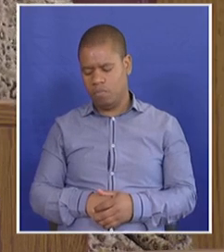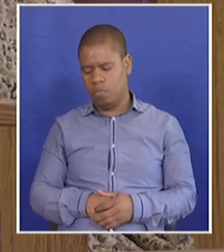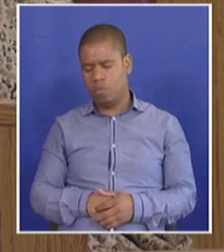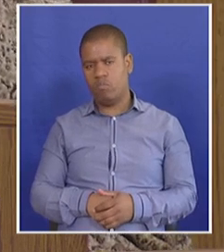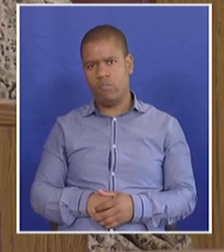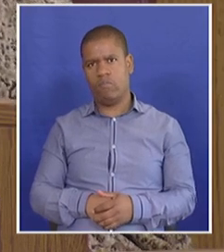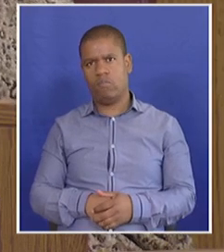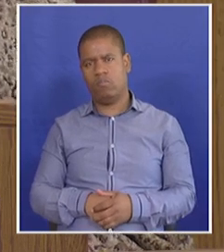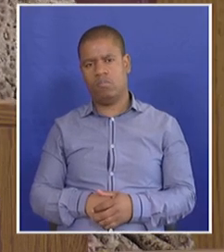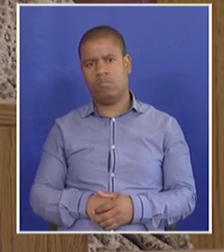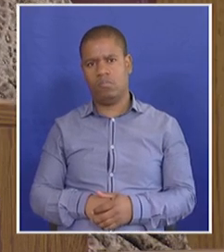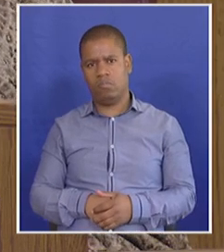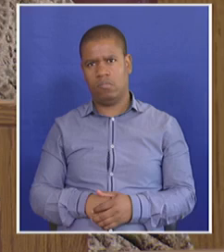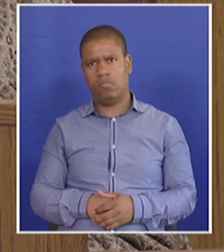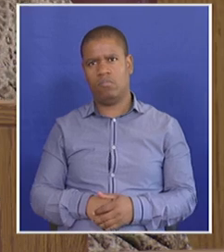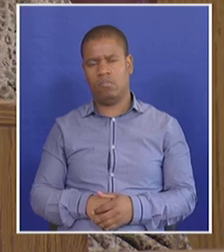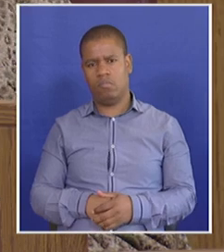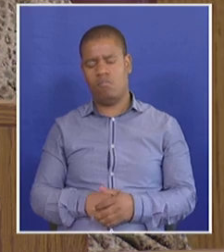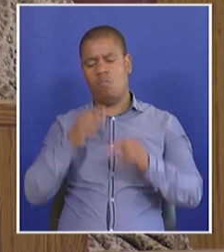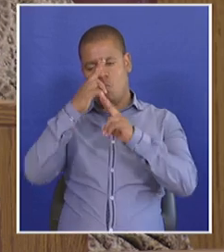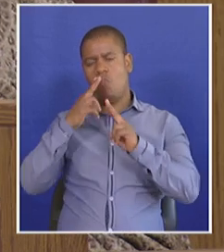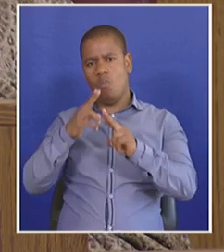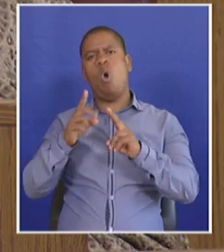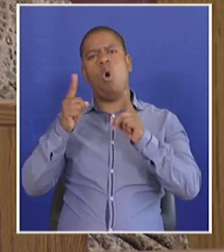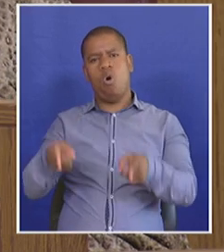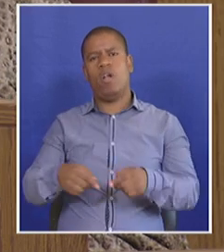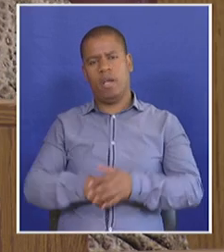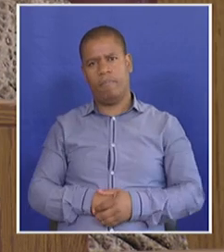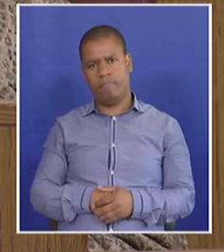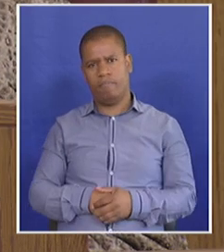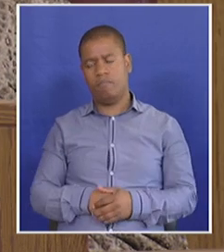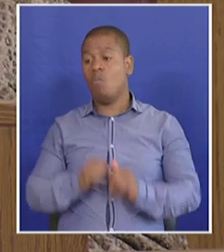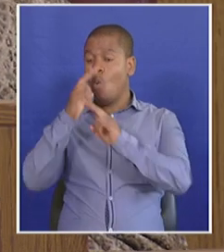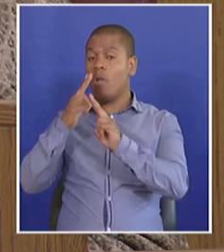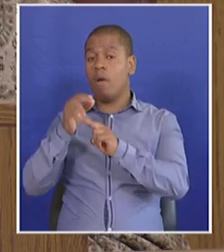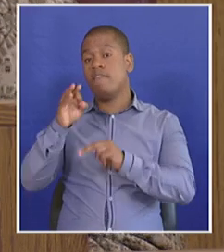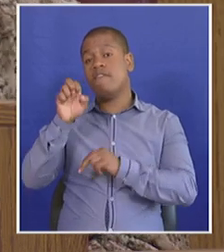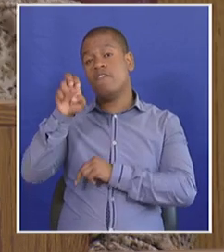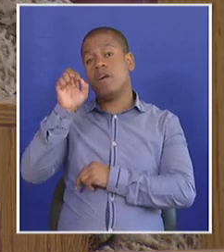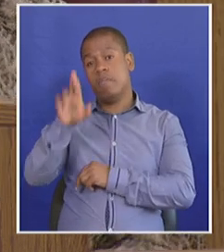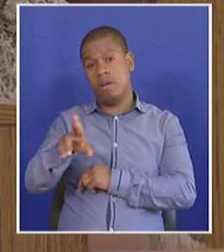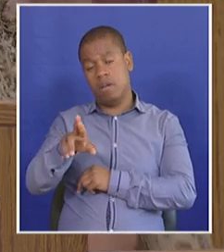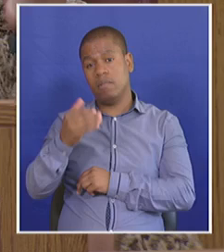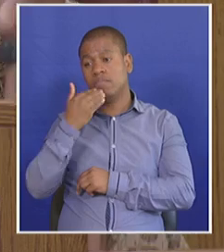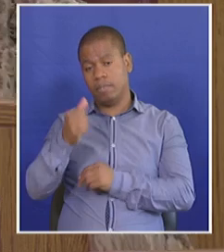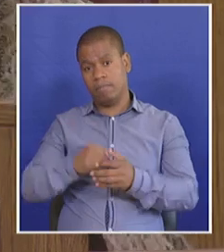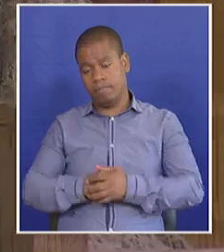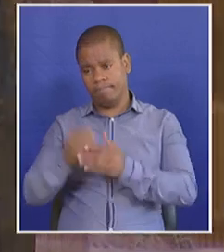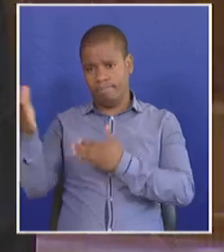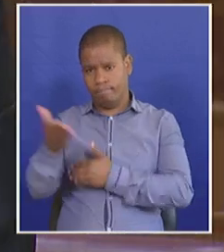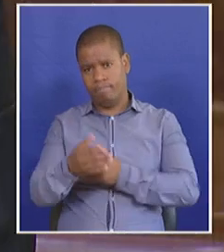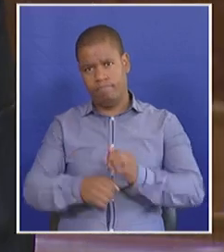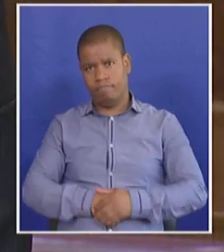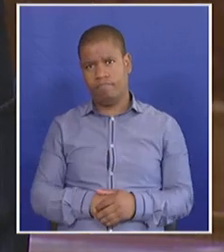I ruled. Order. Honorable Faber, you are on the floor. Thank you, Chair.